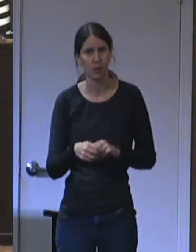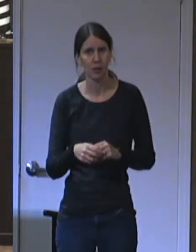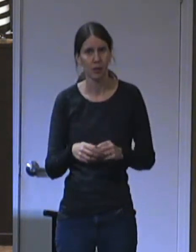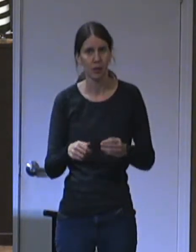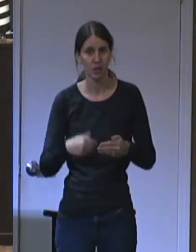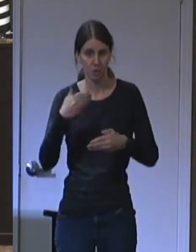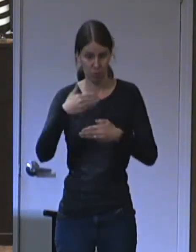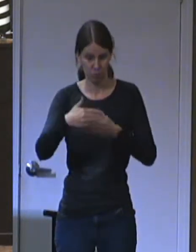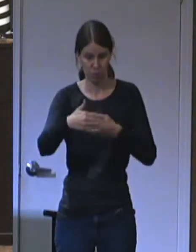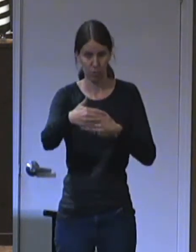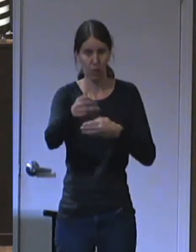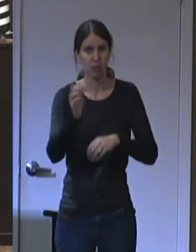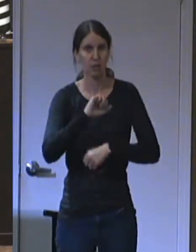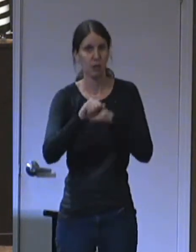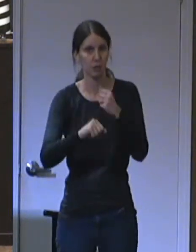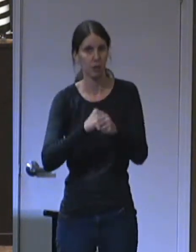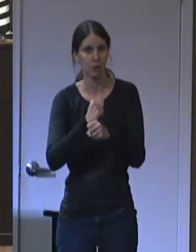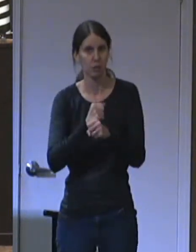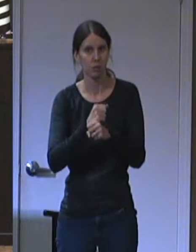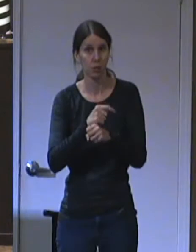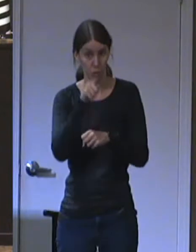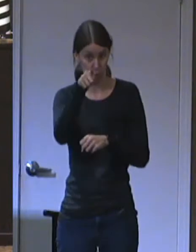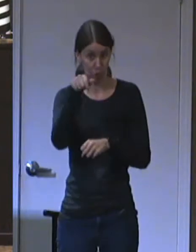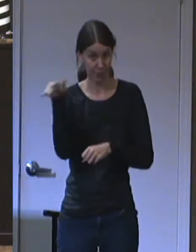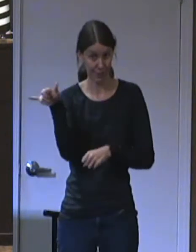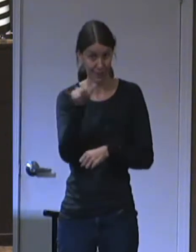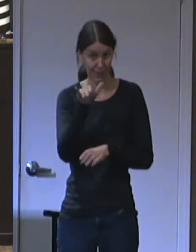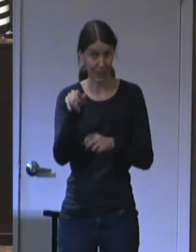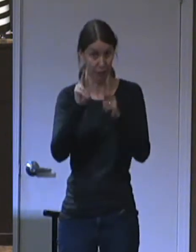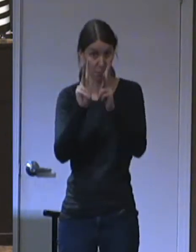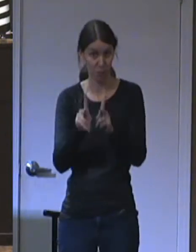time? Are you still that person?